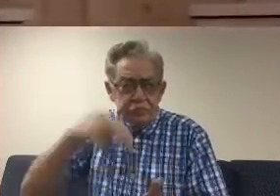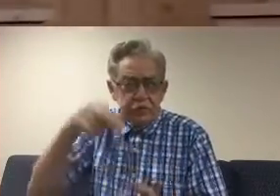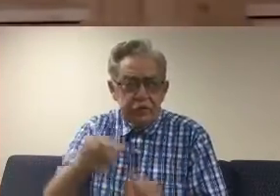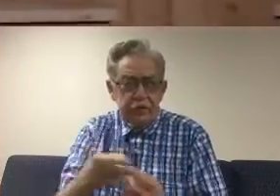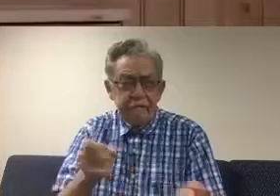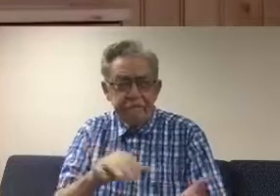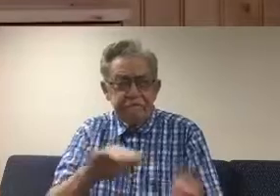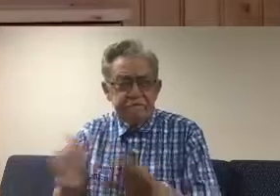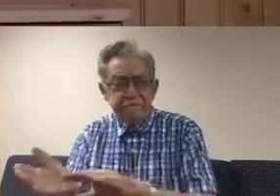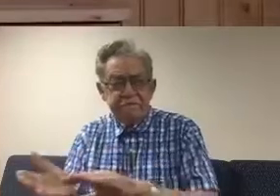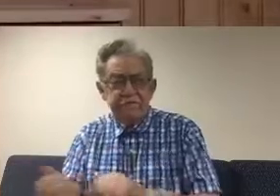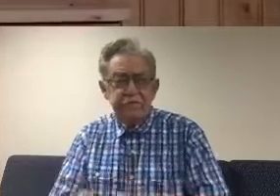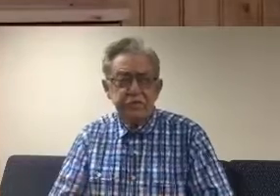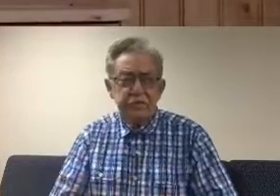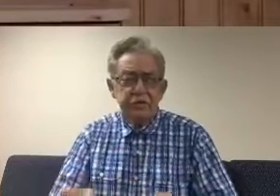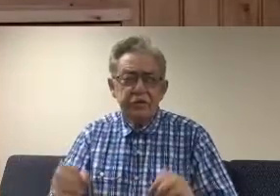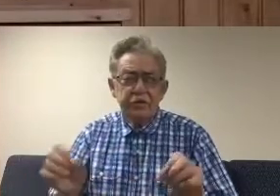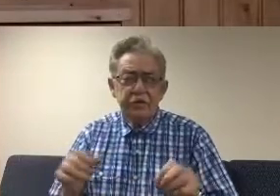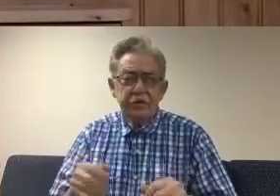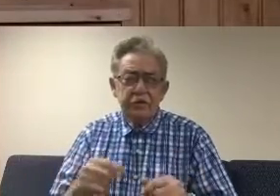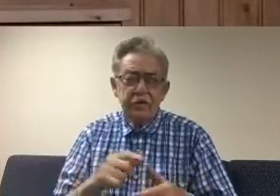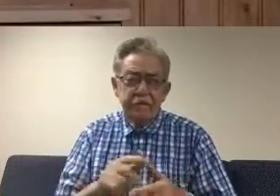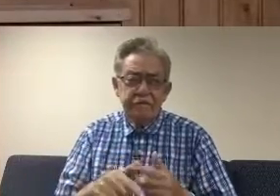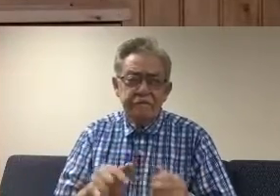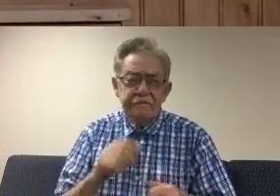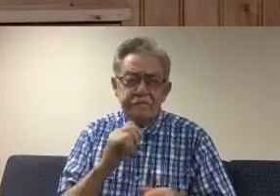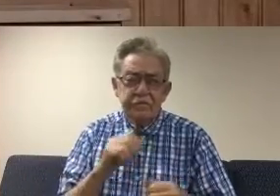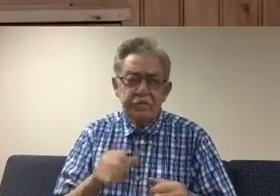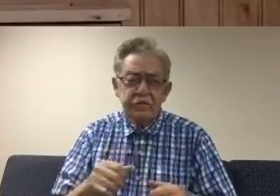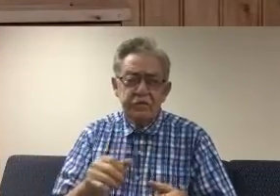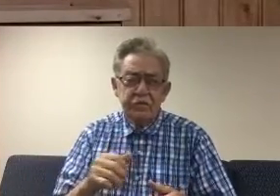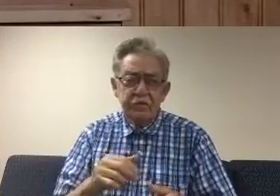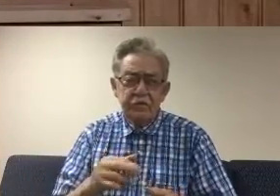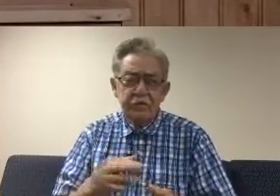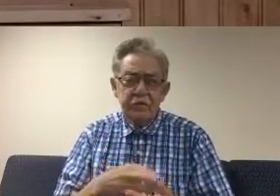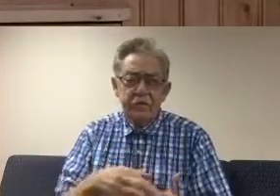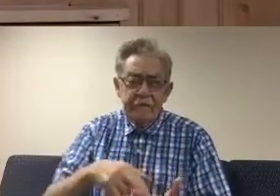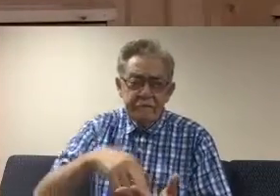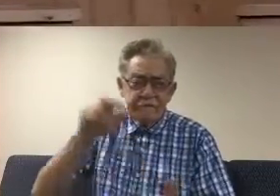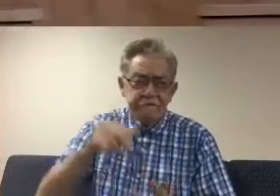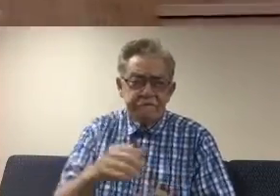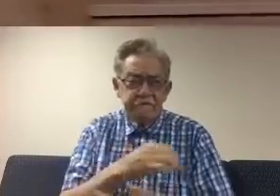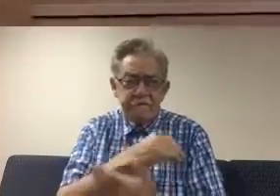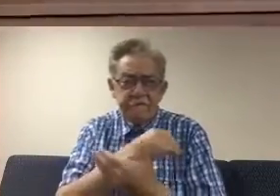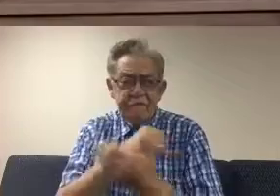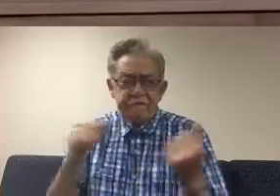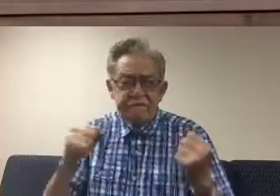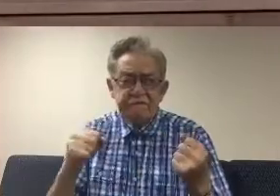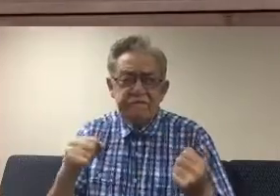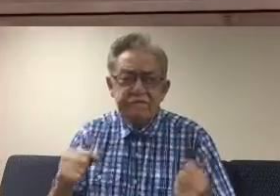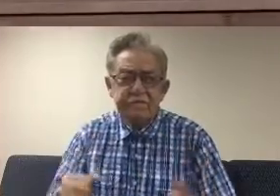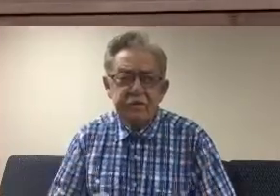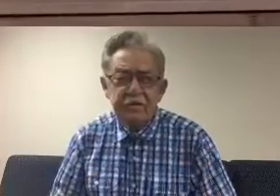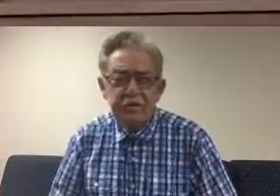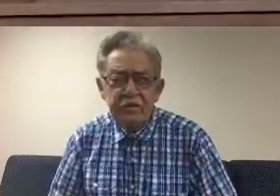Sadducee argument that there is no resurrection is gone. It also means that their idea that, well, we